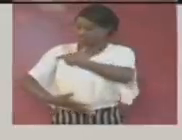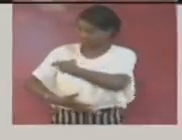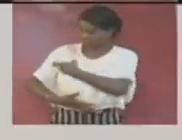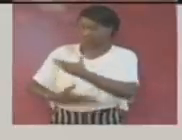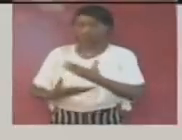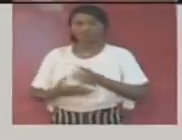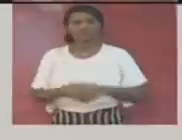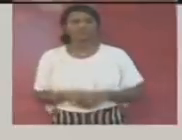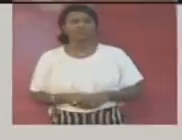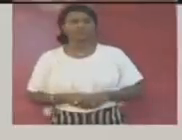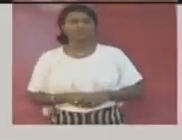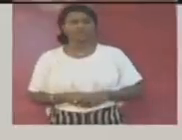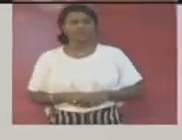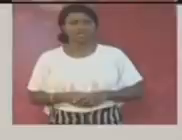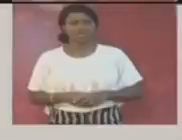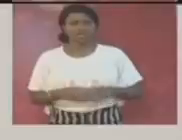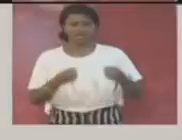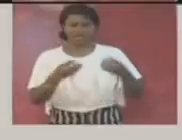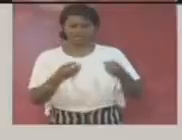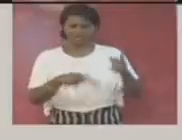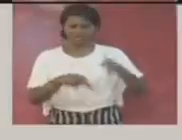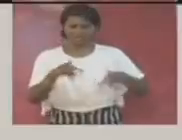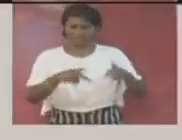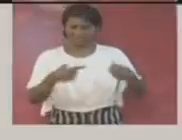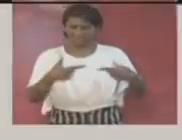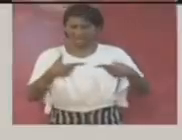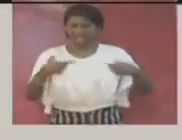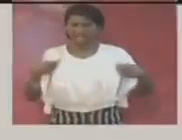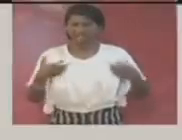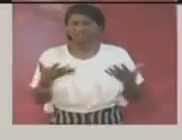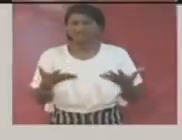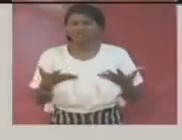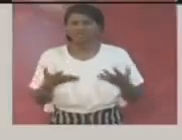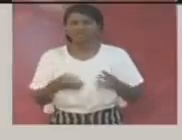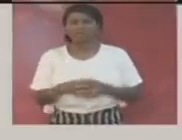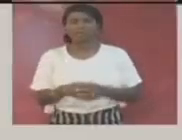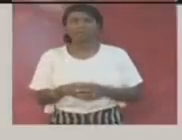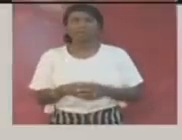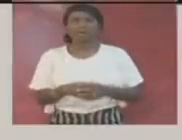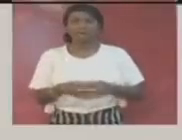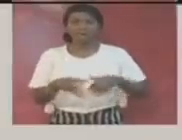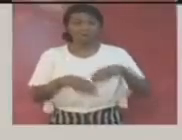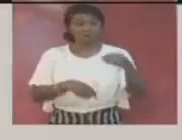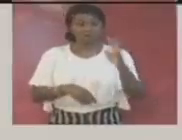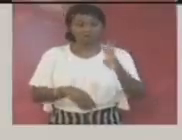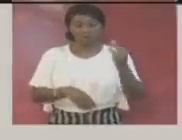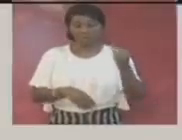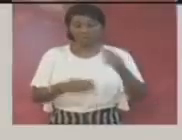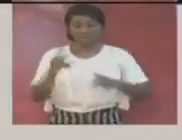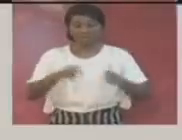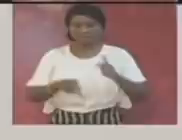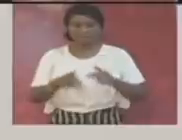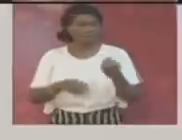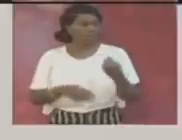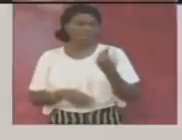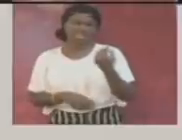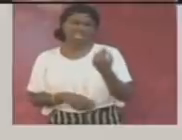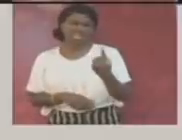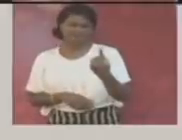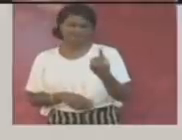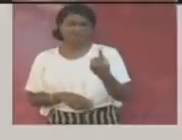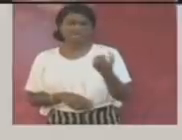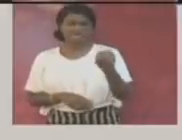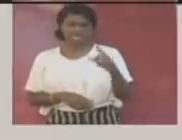of this particular side effect, severe allergic reactions, out of over 4 million people, we got 11 such